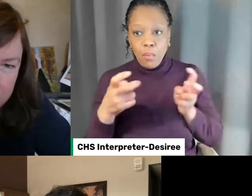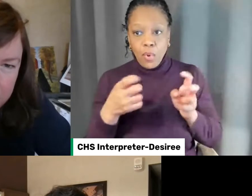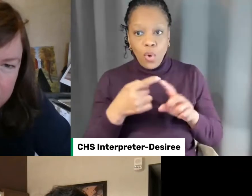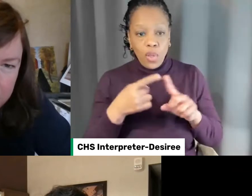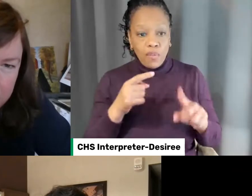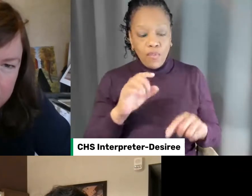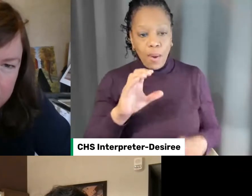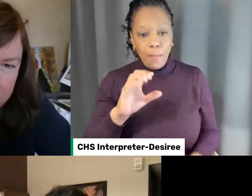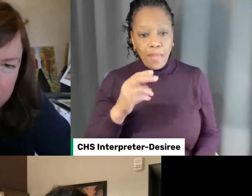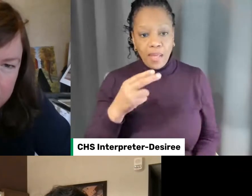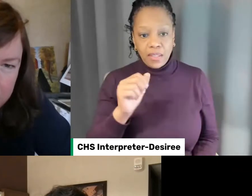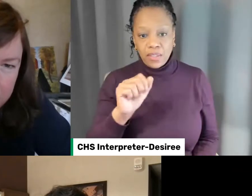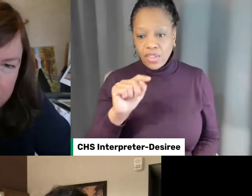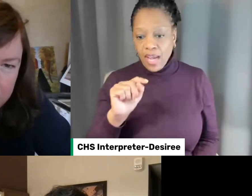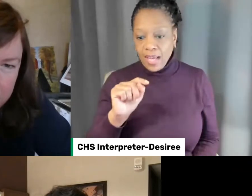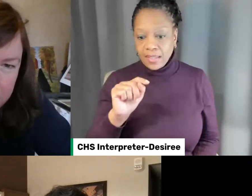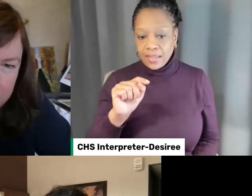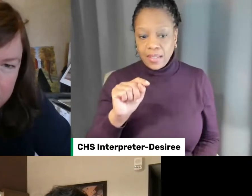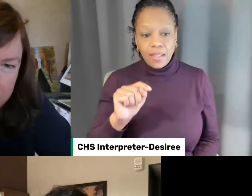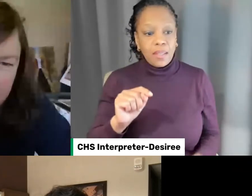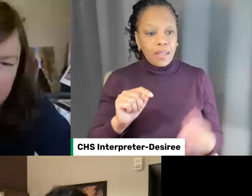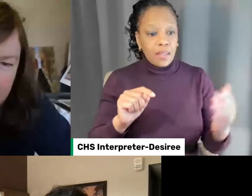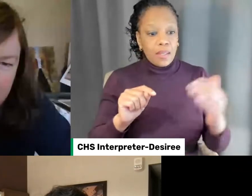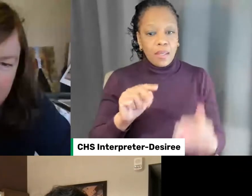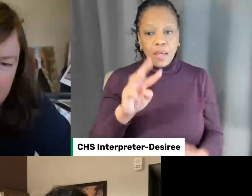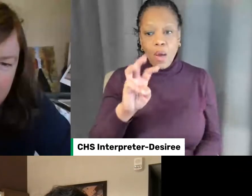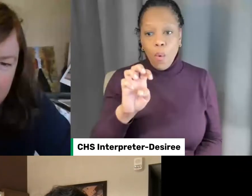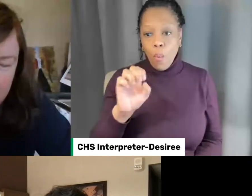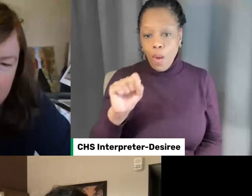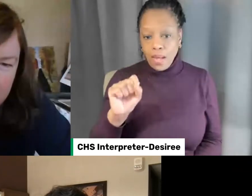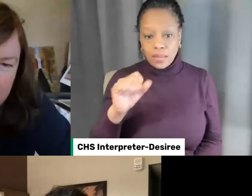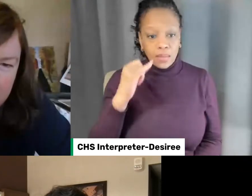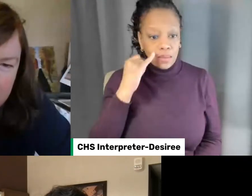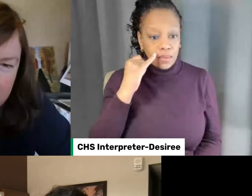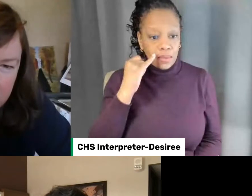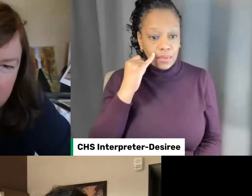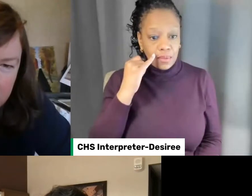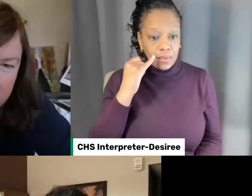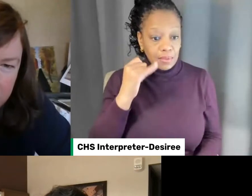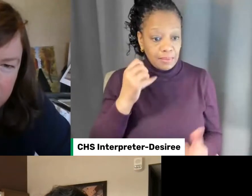have. And Wes, if you have anything that you wanted to add or supplement at this point too.